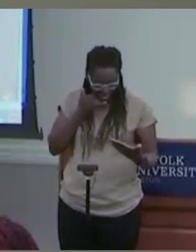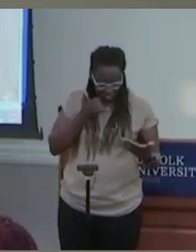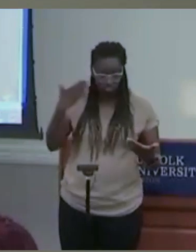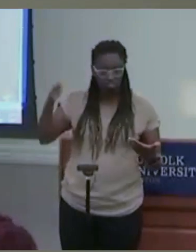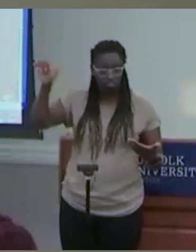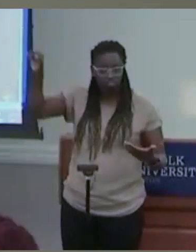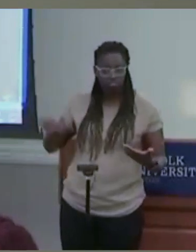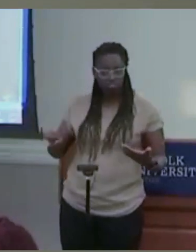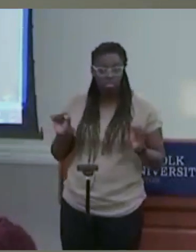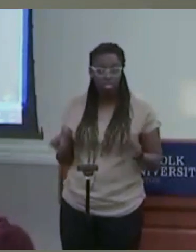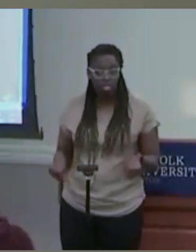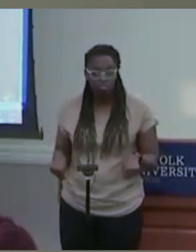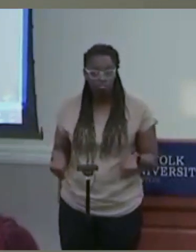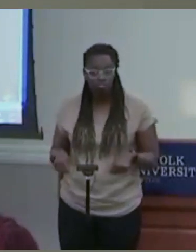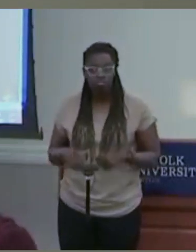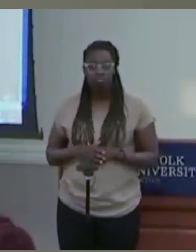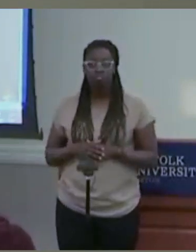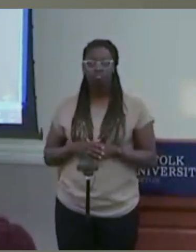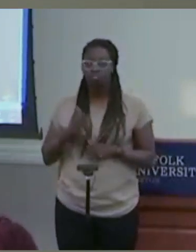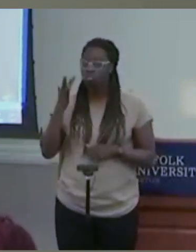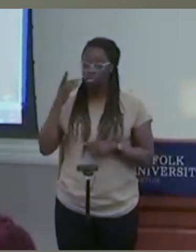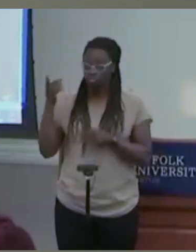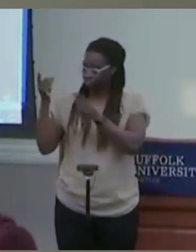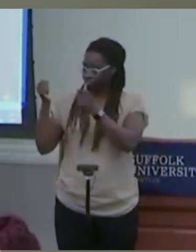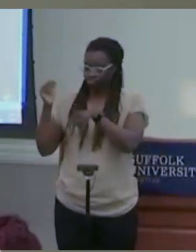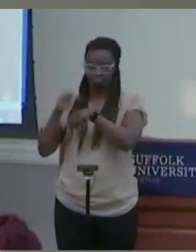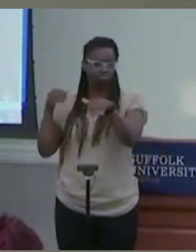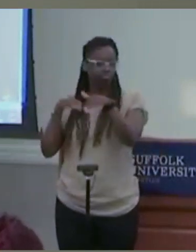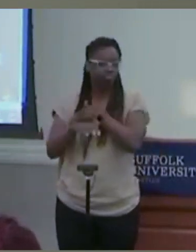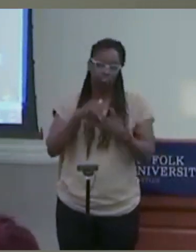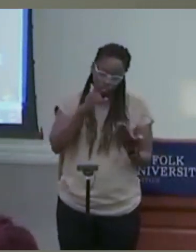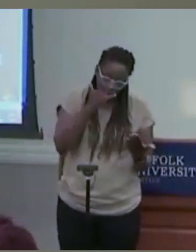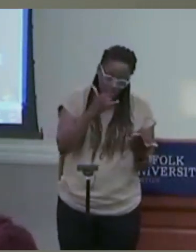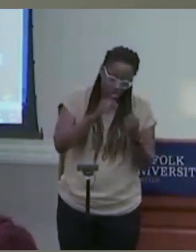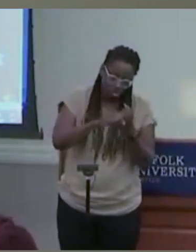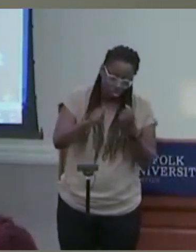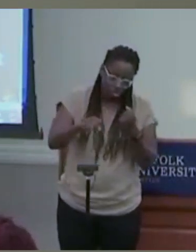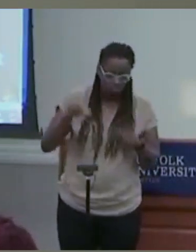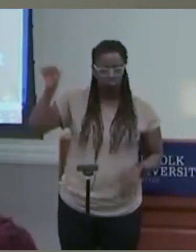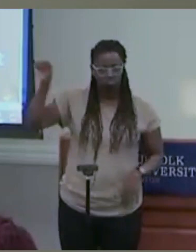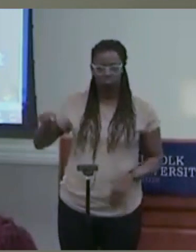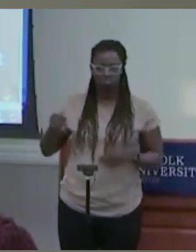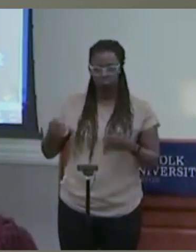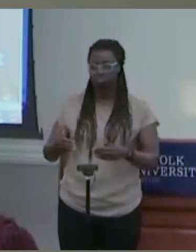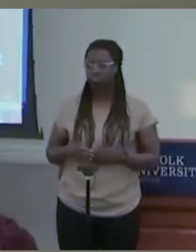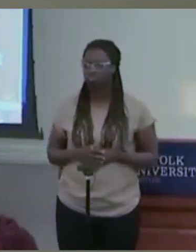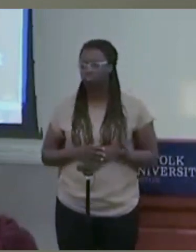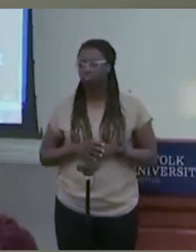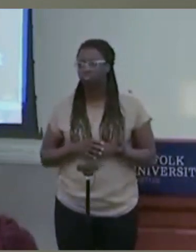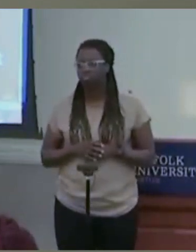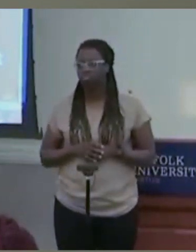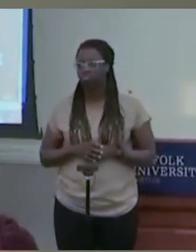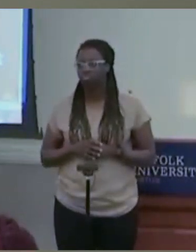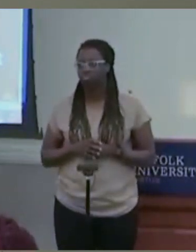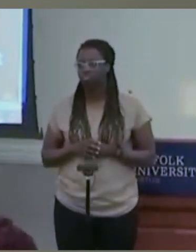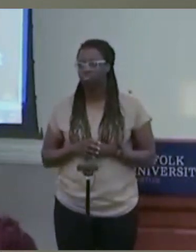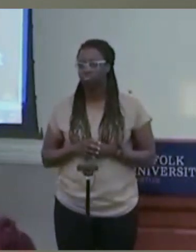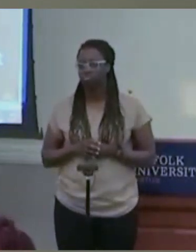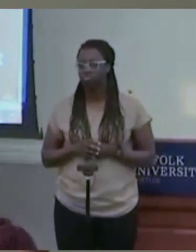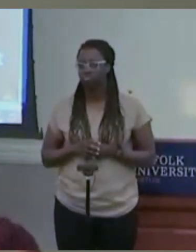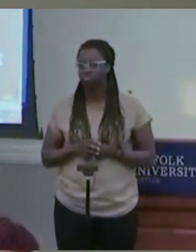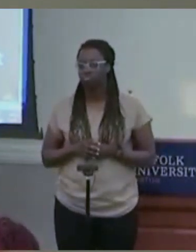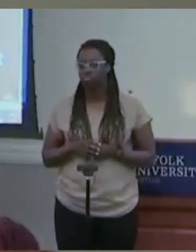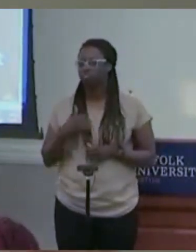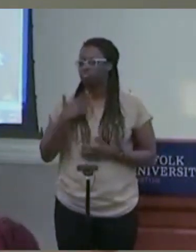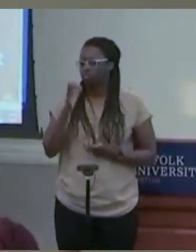help quickly. So it's just pull the firebox and you'll get it. And if you permit me, I'm going to make a comment that occurred to me while I was